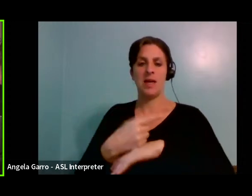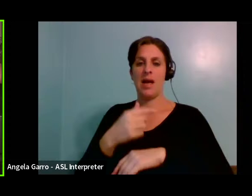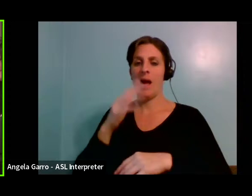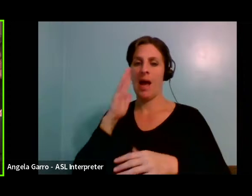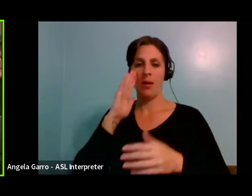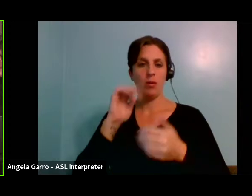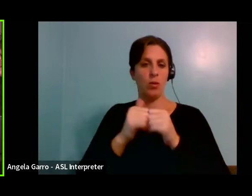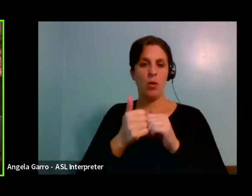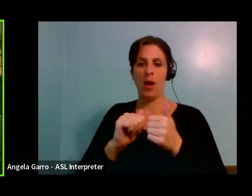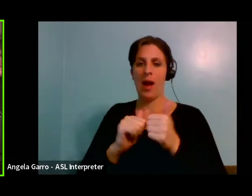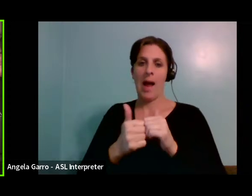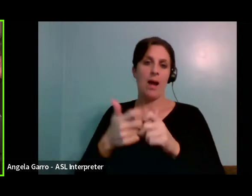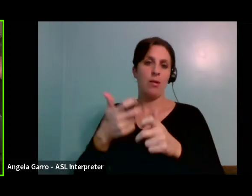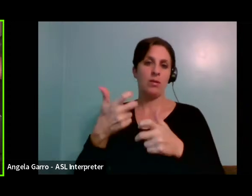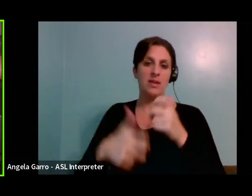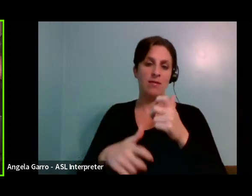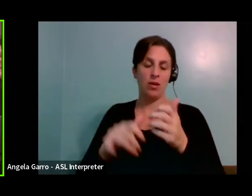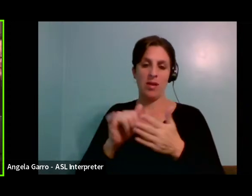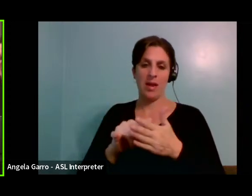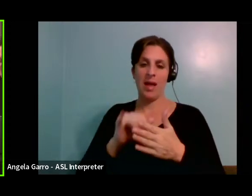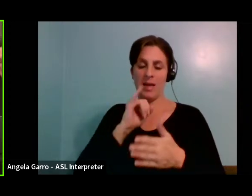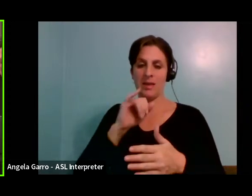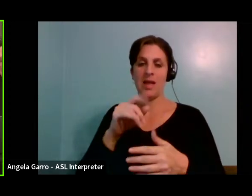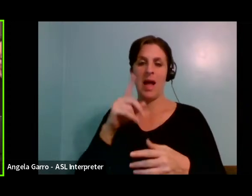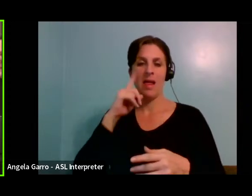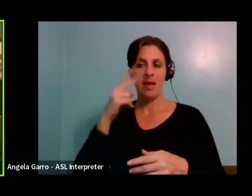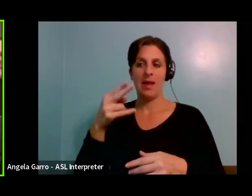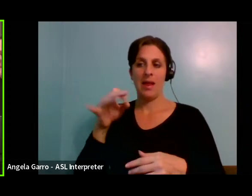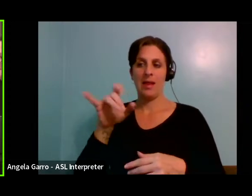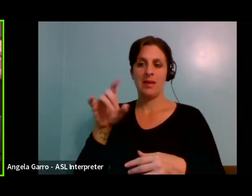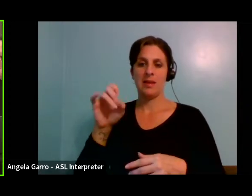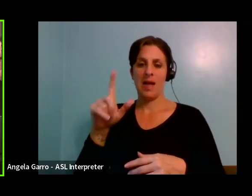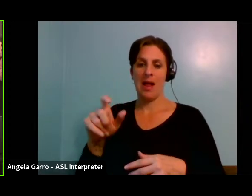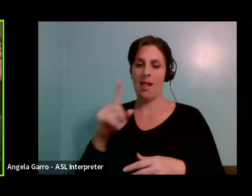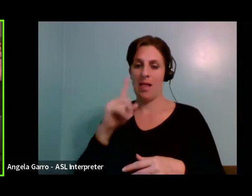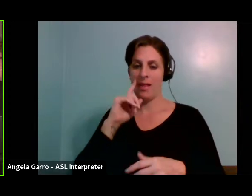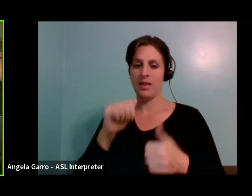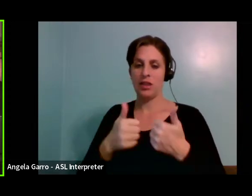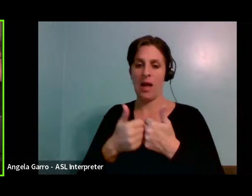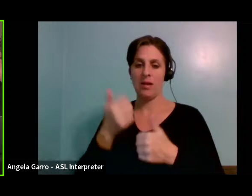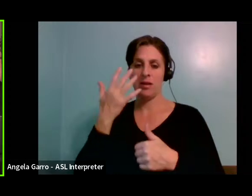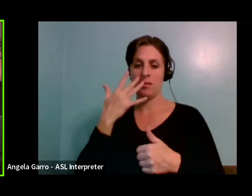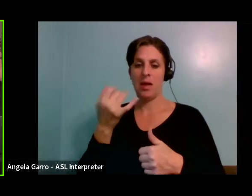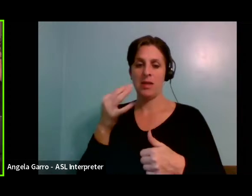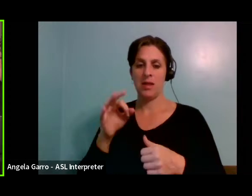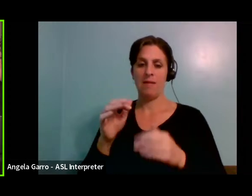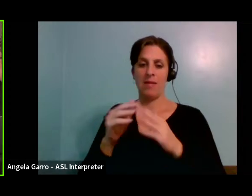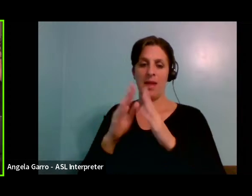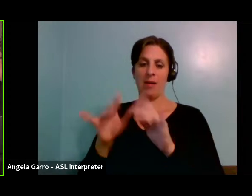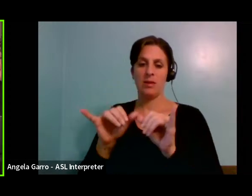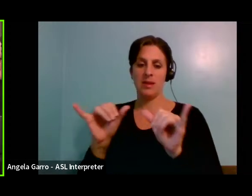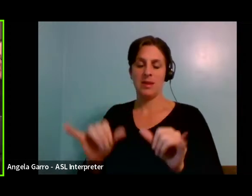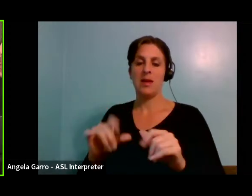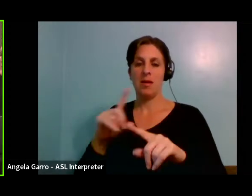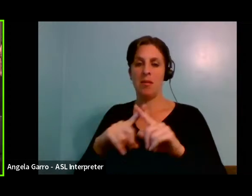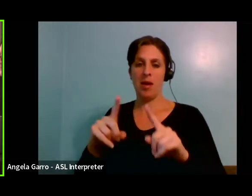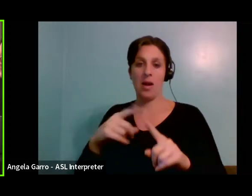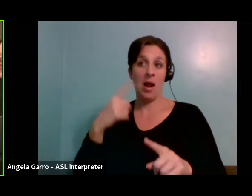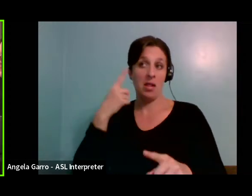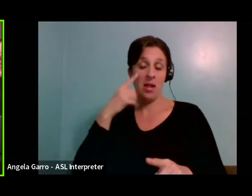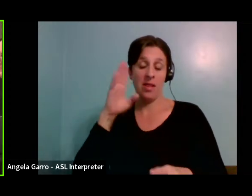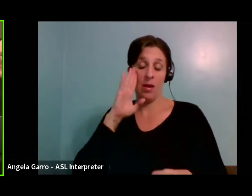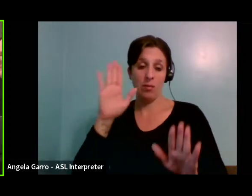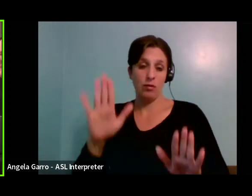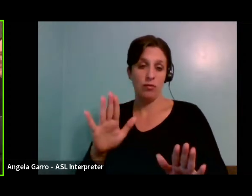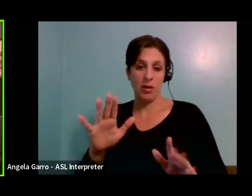difficult that is. I think at Hillsdale it's challenging because of the house system, but that would be the ideal scenario if we could, because